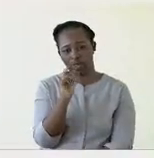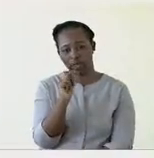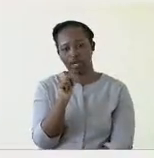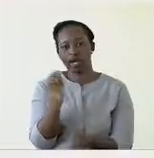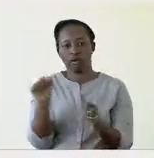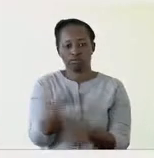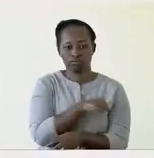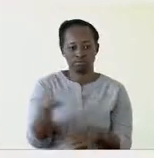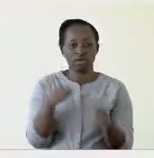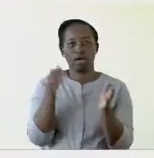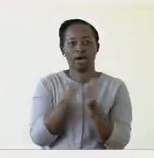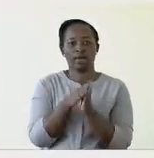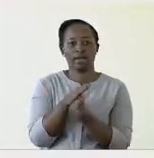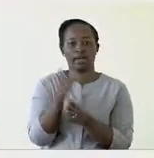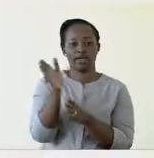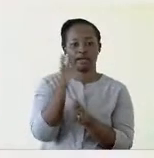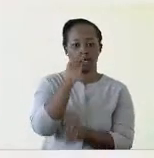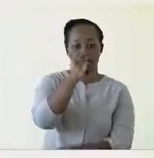conditioners. You have ever seen these,